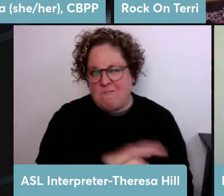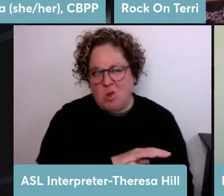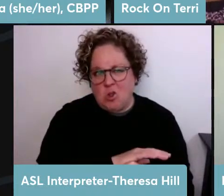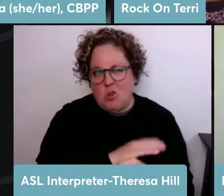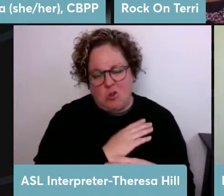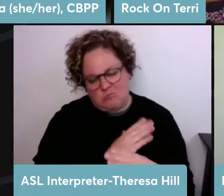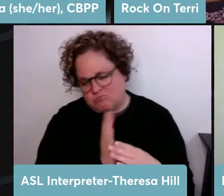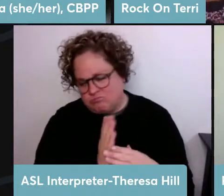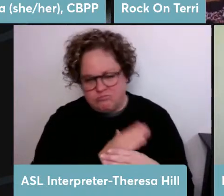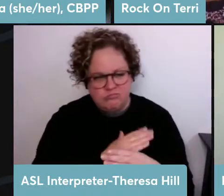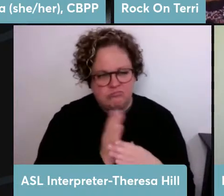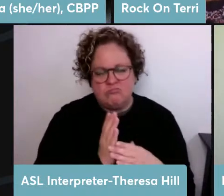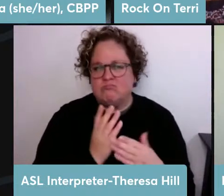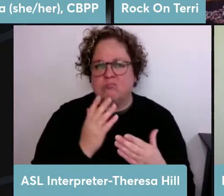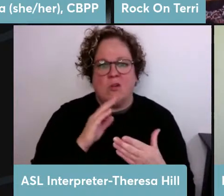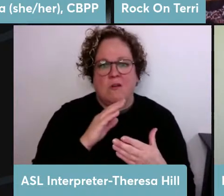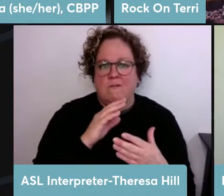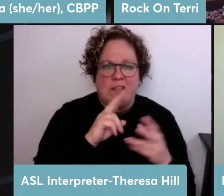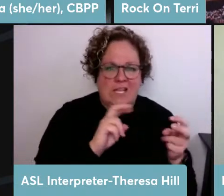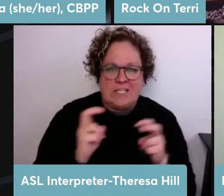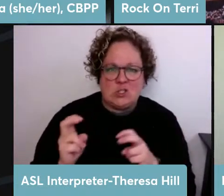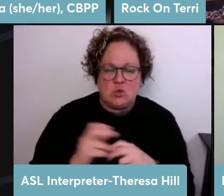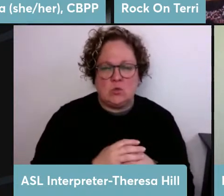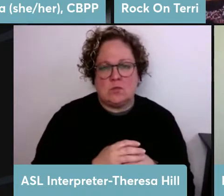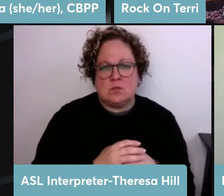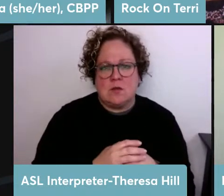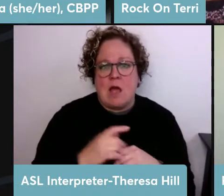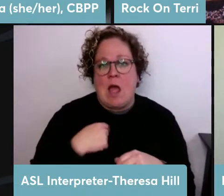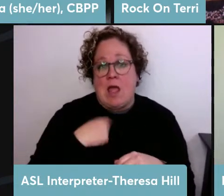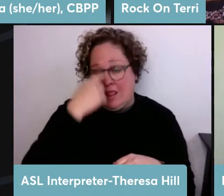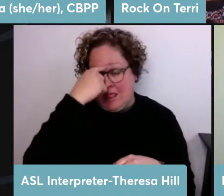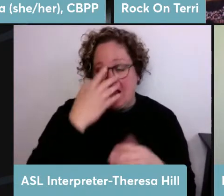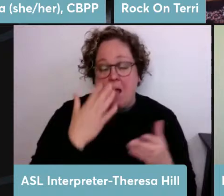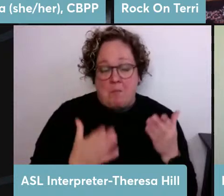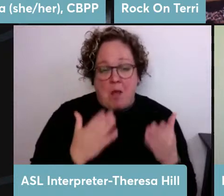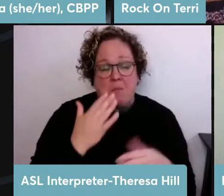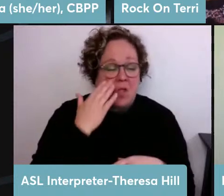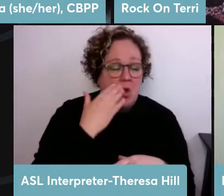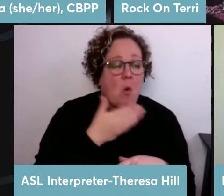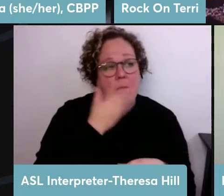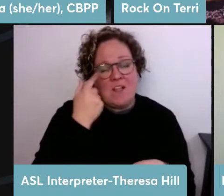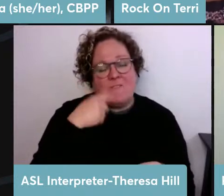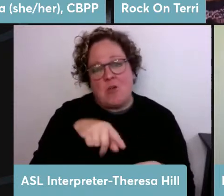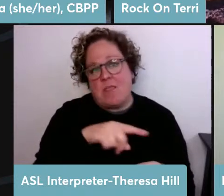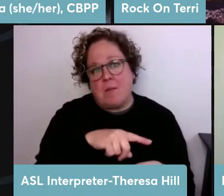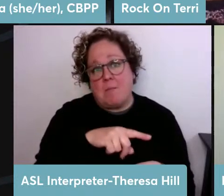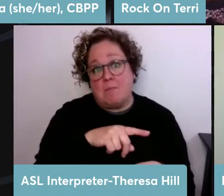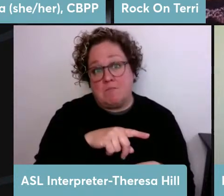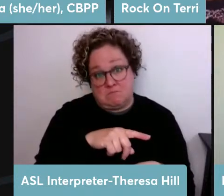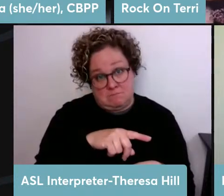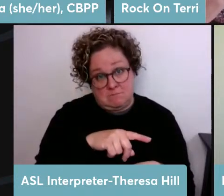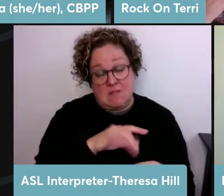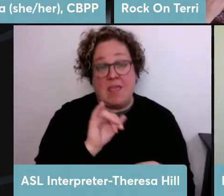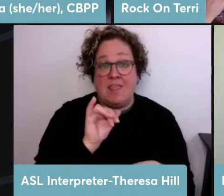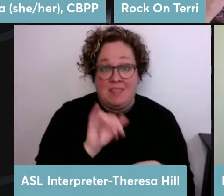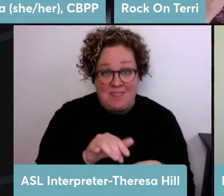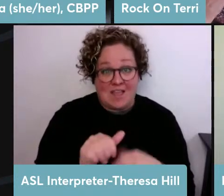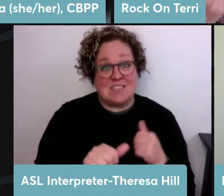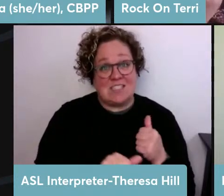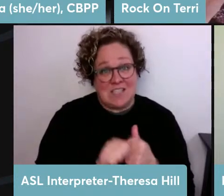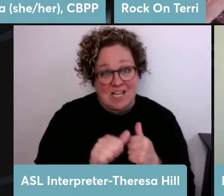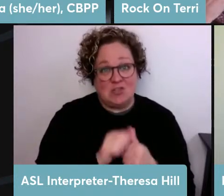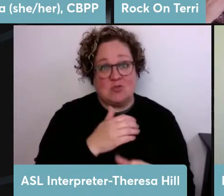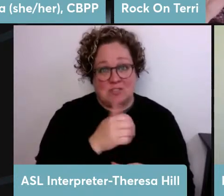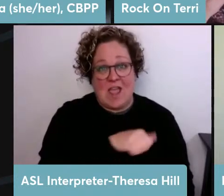these issues. And I think that I probably know what's best for them. And that's a really dangerous attitude